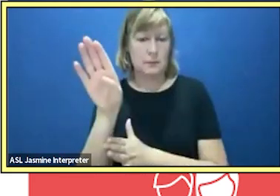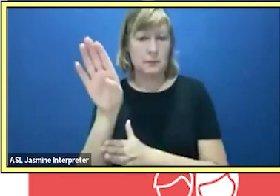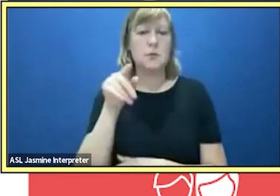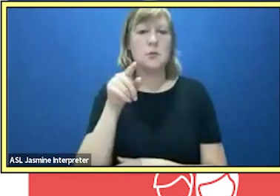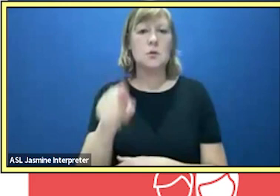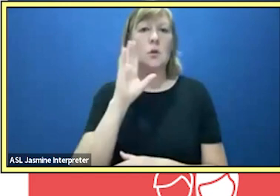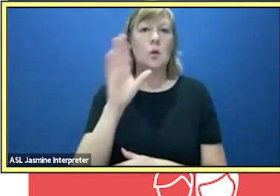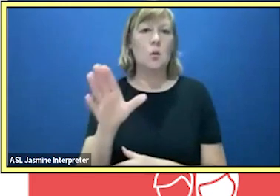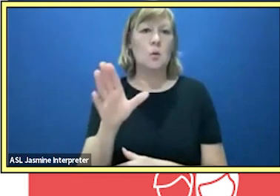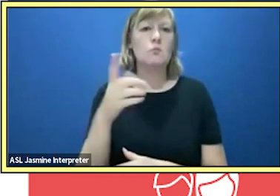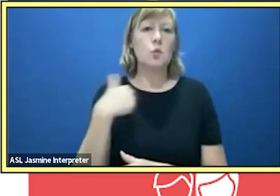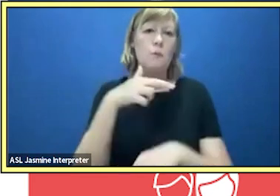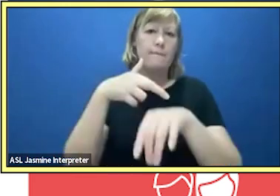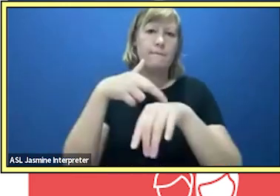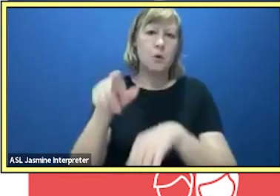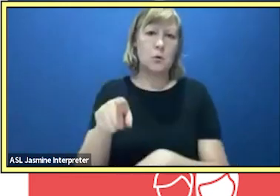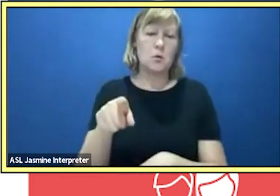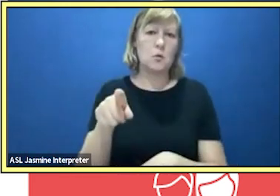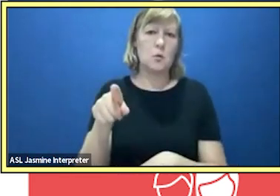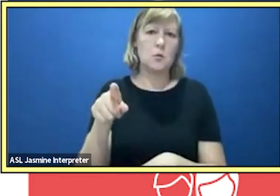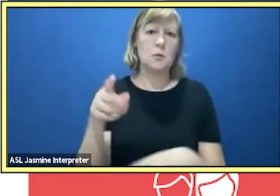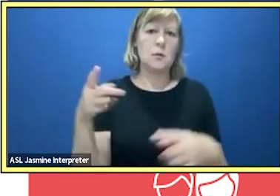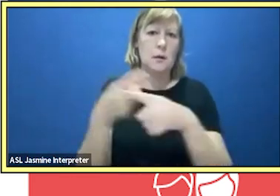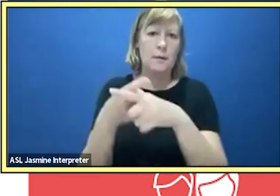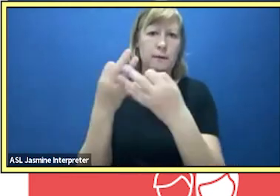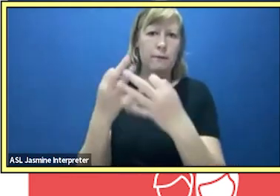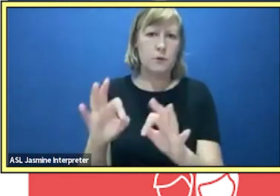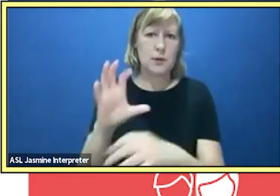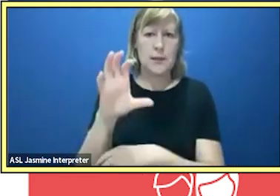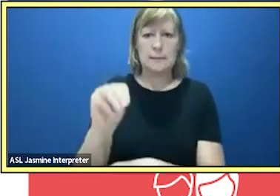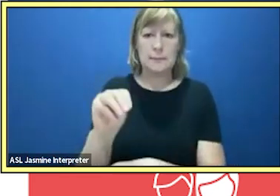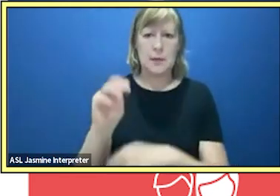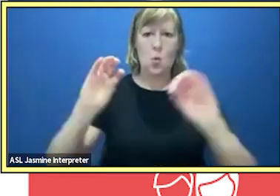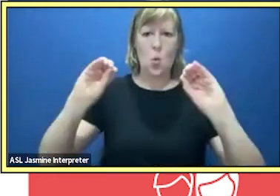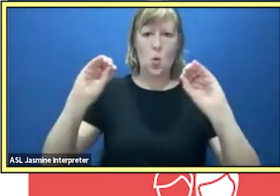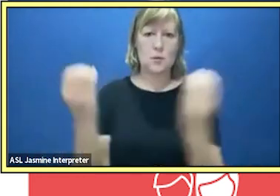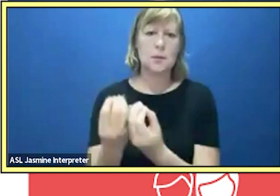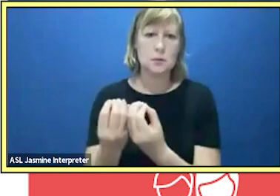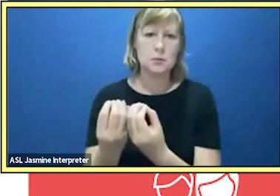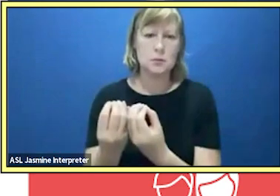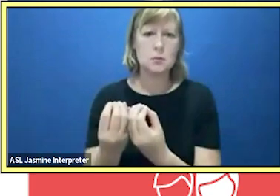So you would connect, we would refer you to a conflict-free case management organization.